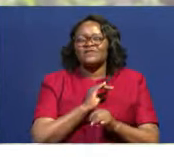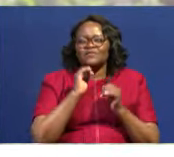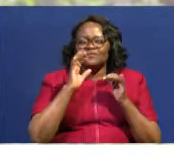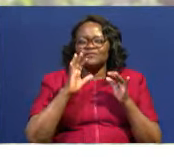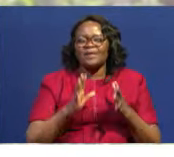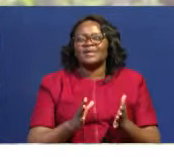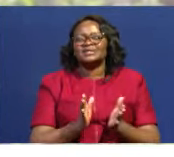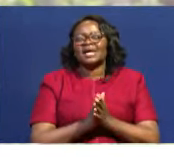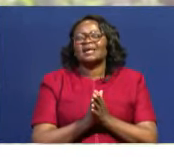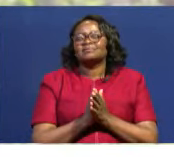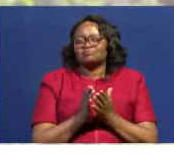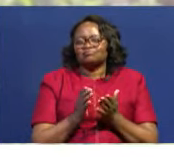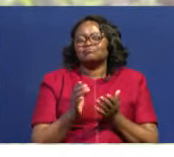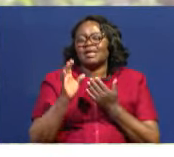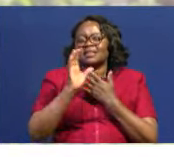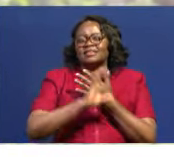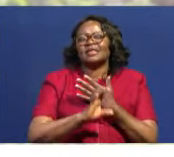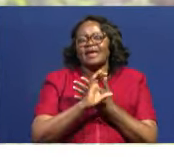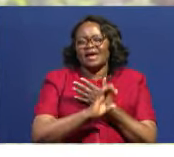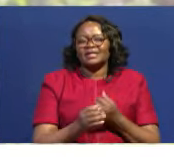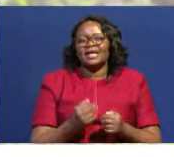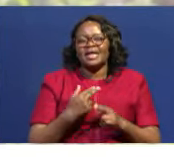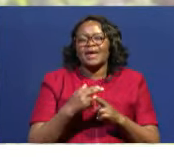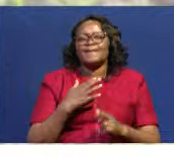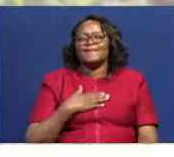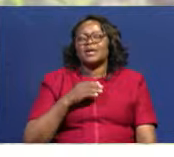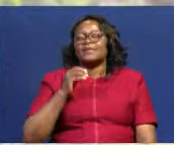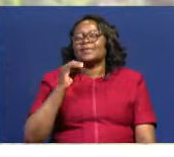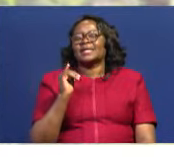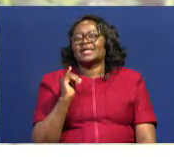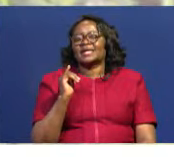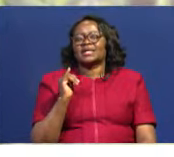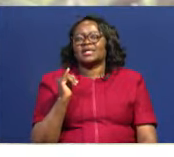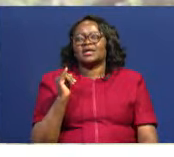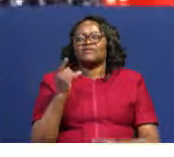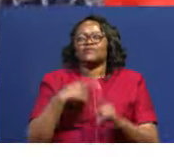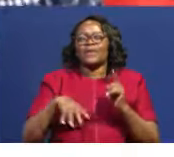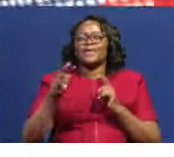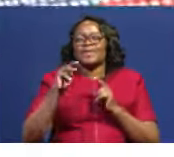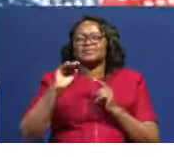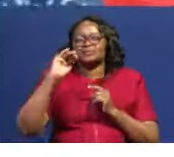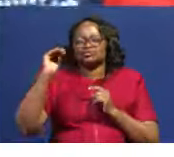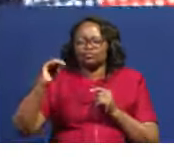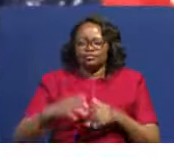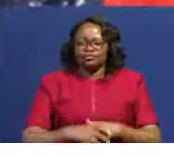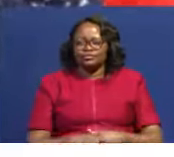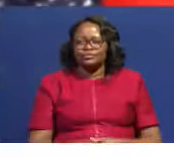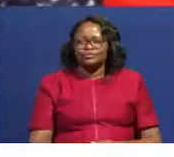farmers, but the country at large. My name is Abdiaziz Hashim from Marsabit County.